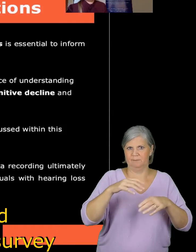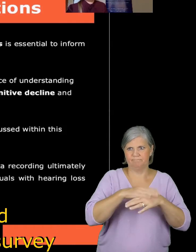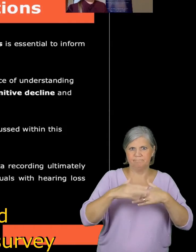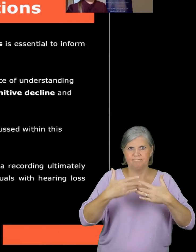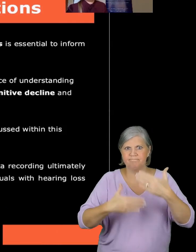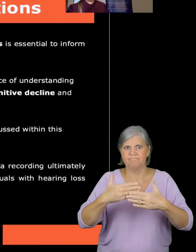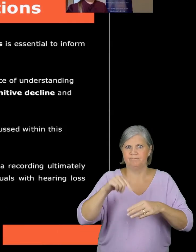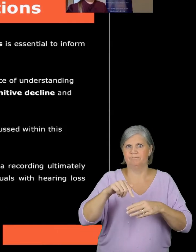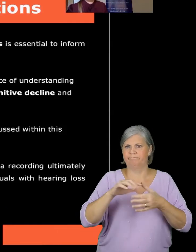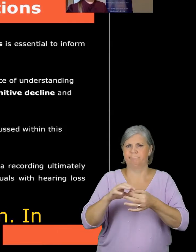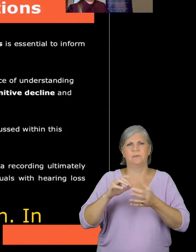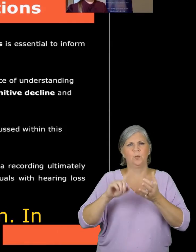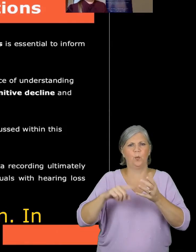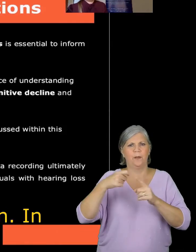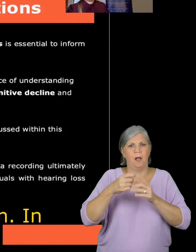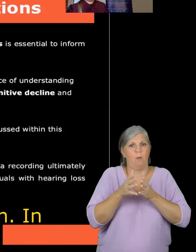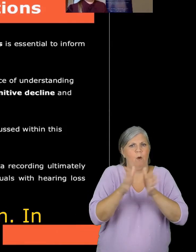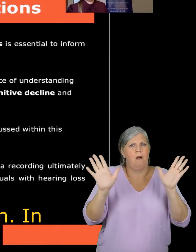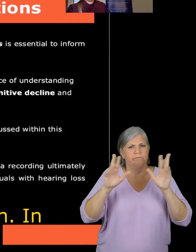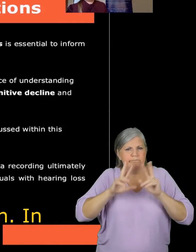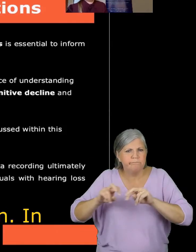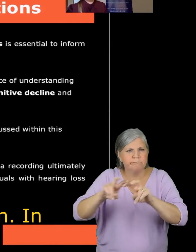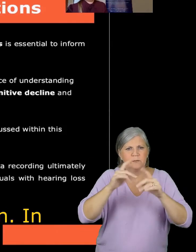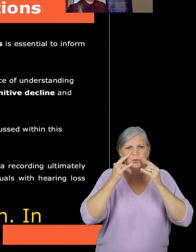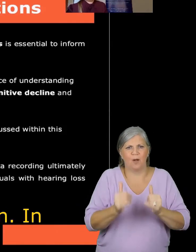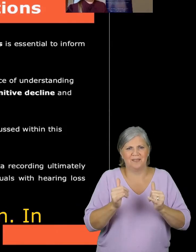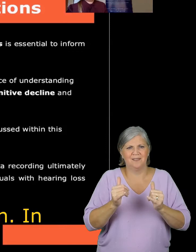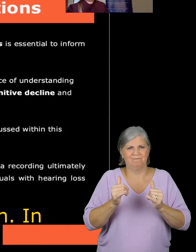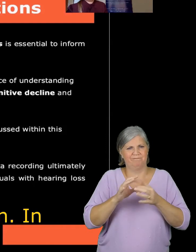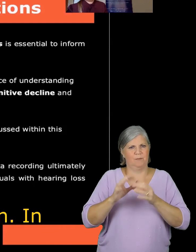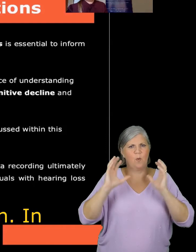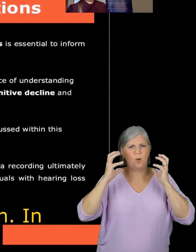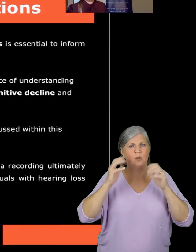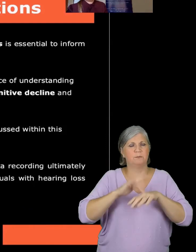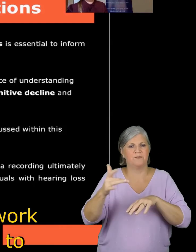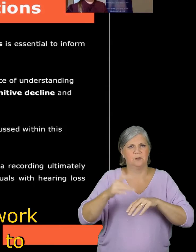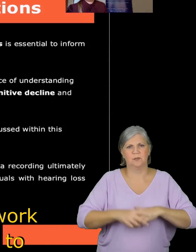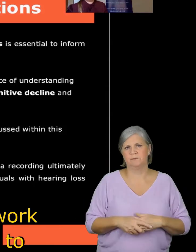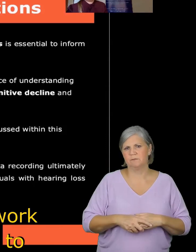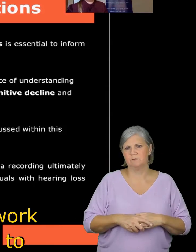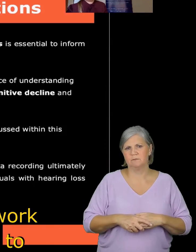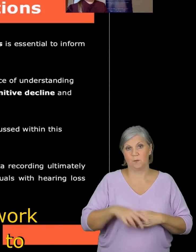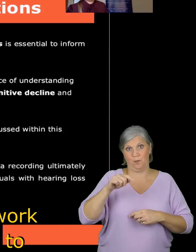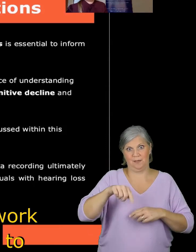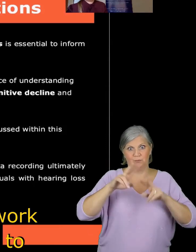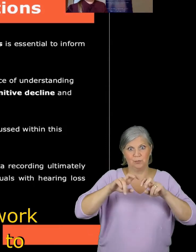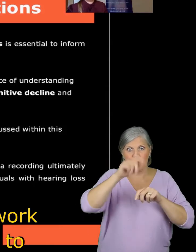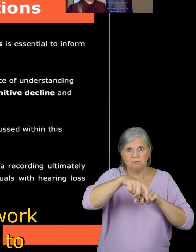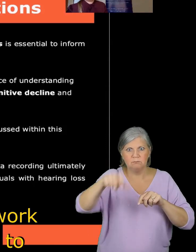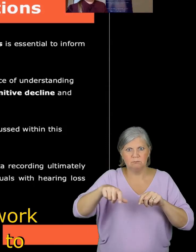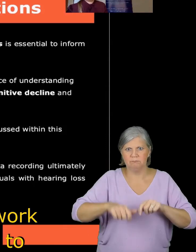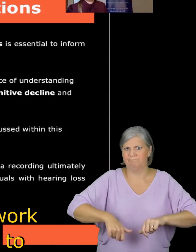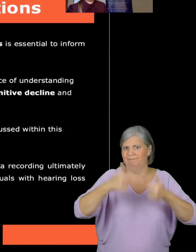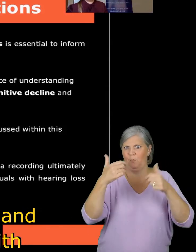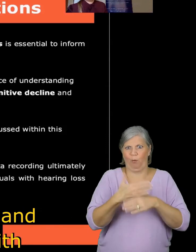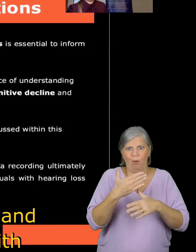UK-wide exploratory survey of the audiology profession. In this, the researchers defined their work as one of the